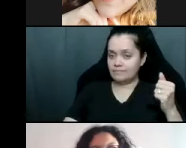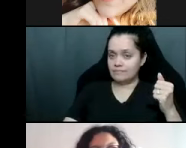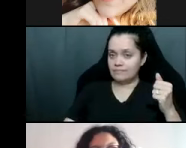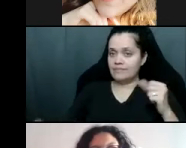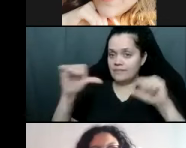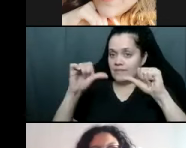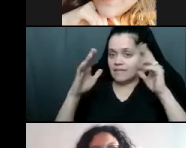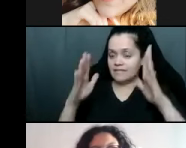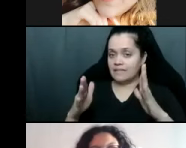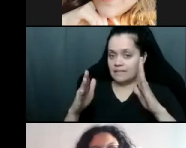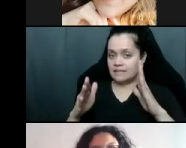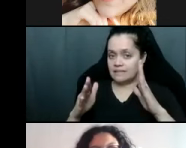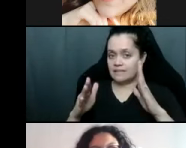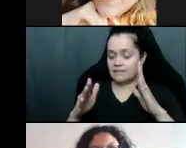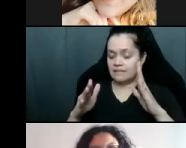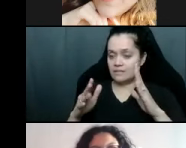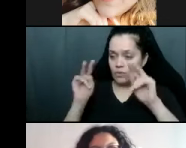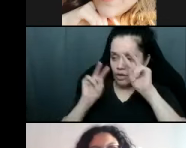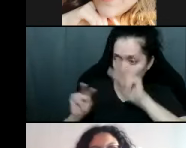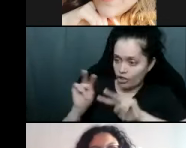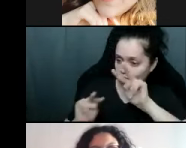scientists, upon taking a look,